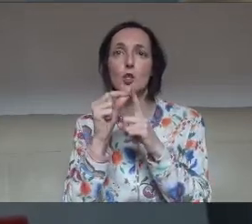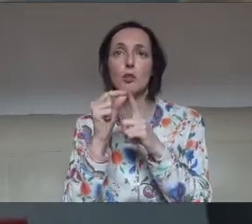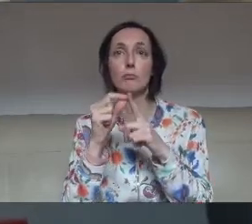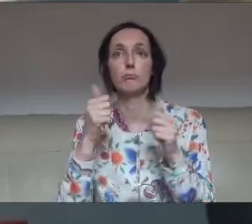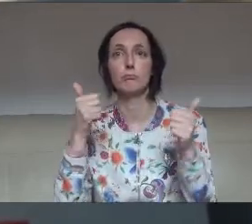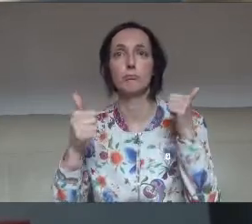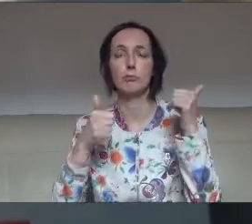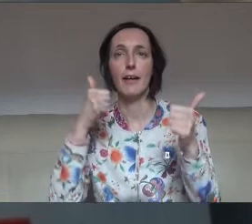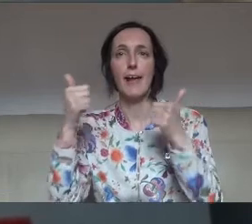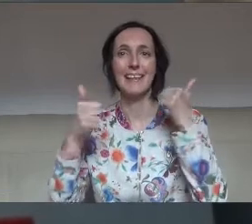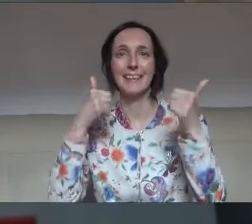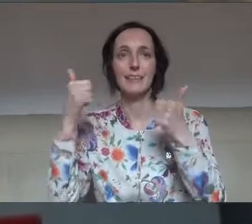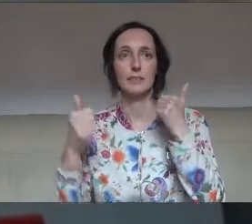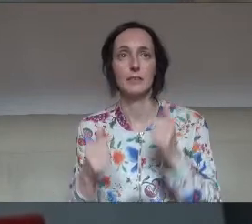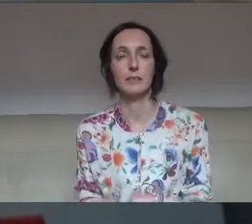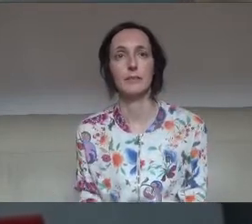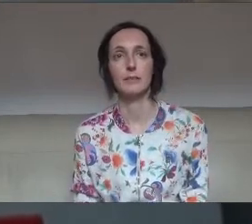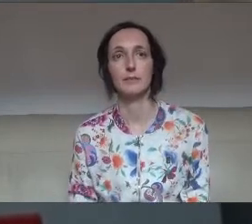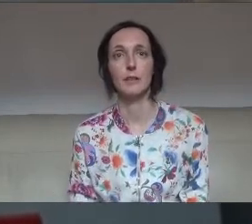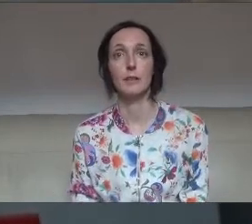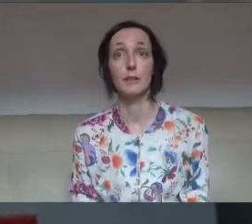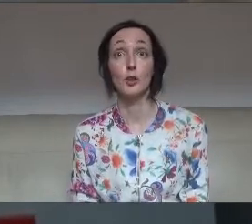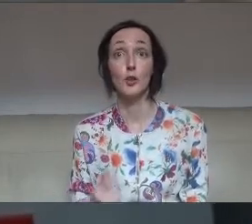full of flavor with the pesto.